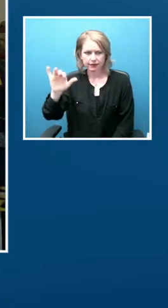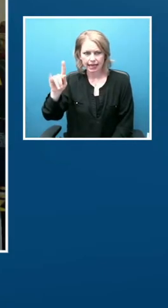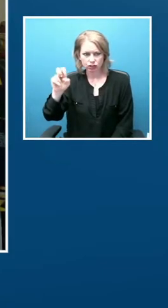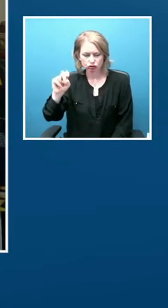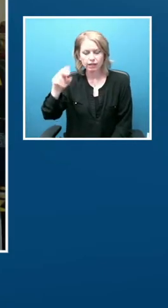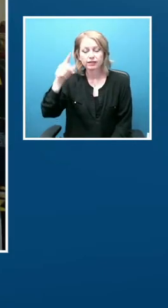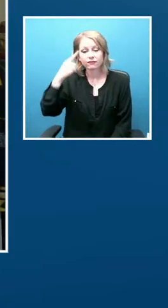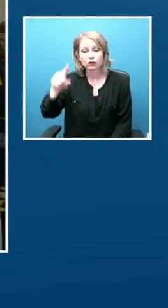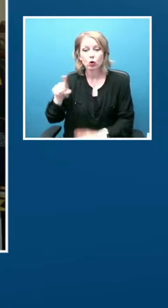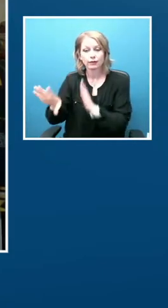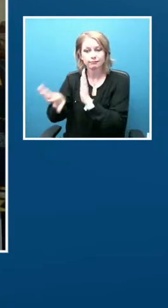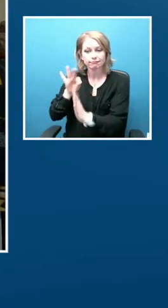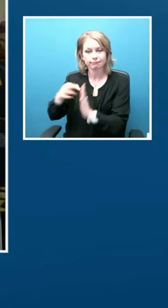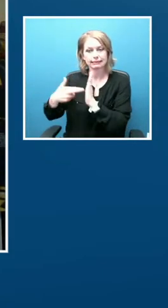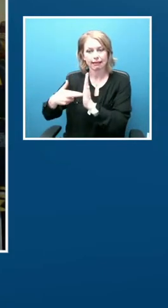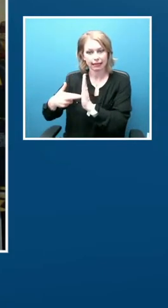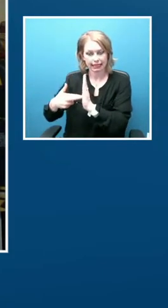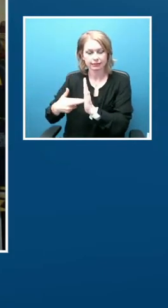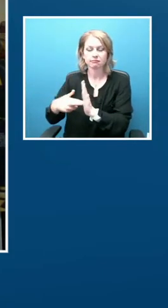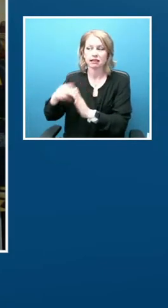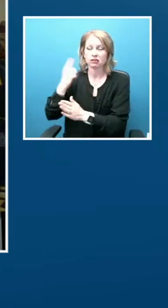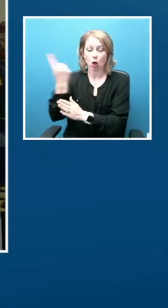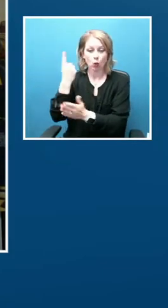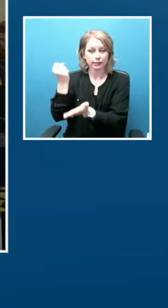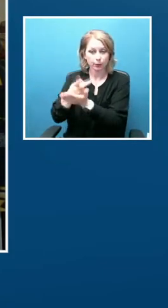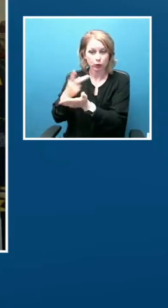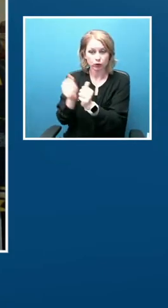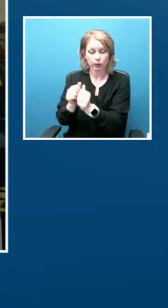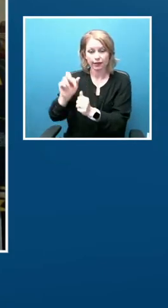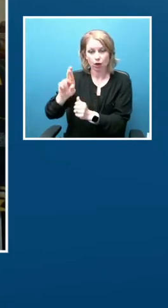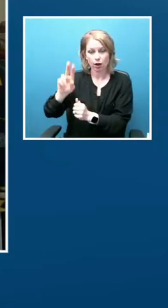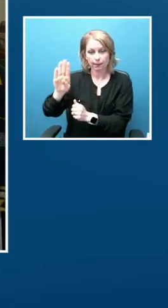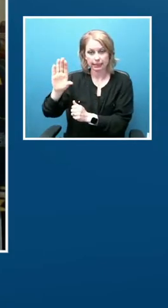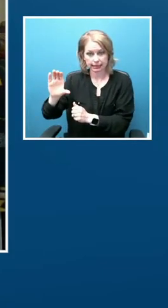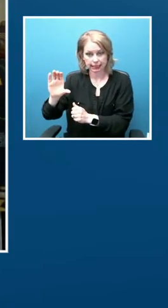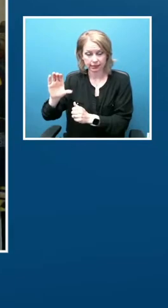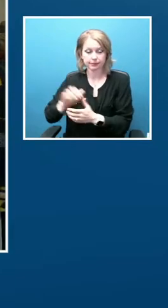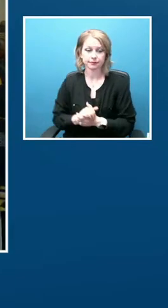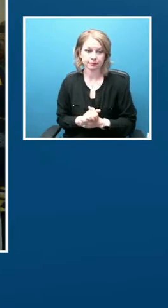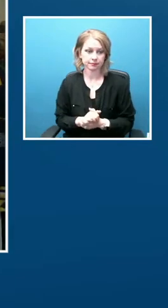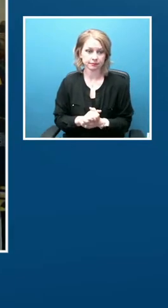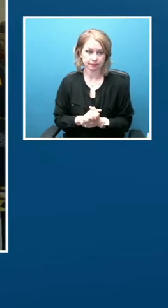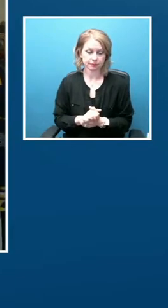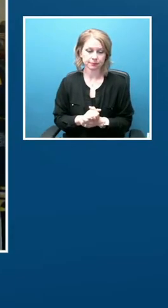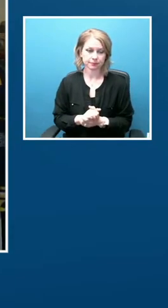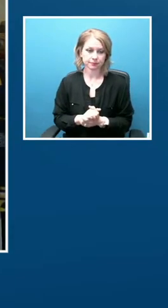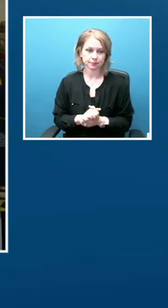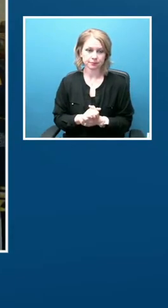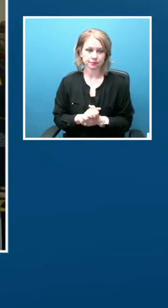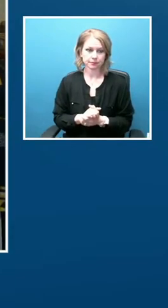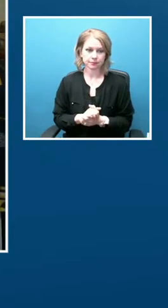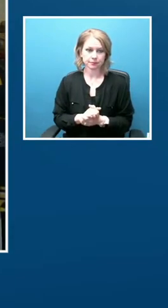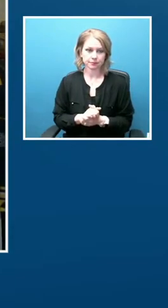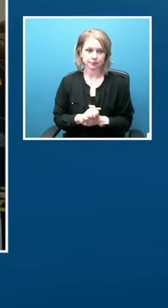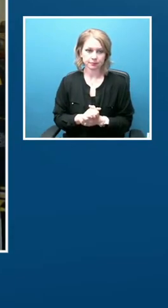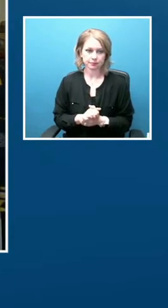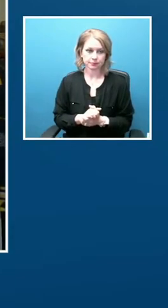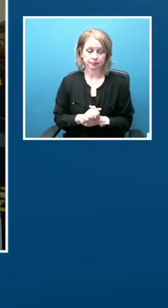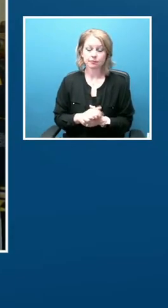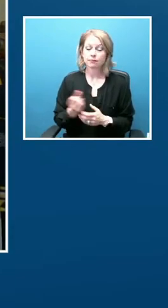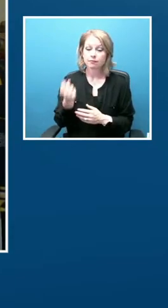been approved by the RBC, and the benefits of which could be felt throughout our party affairs. By implementing